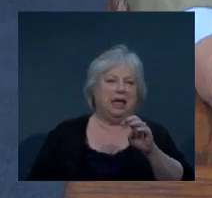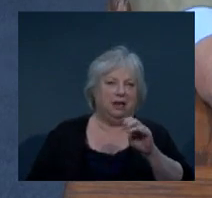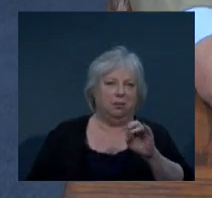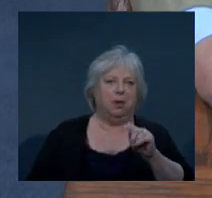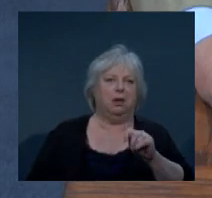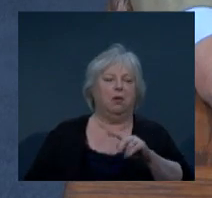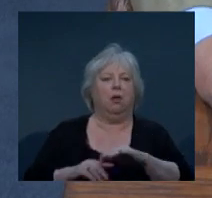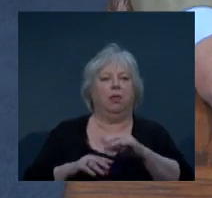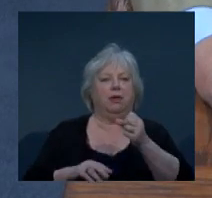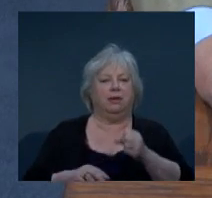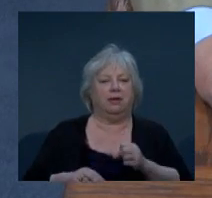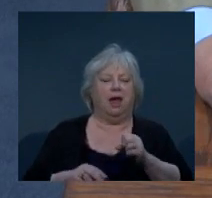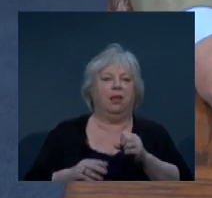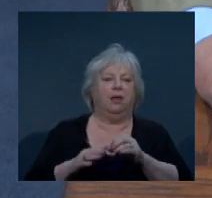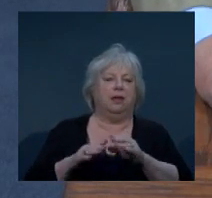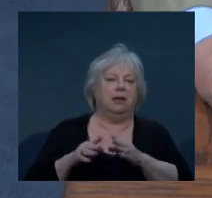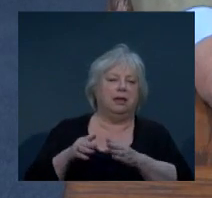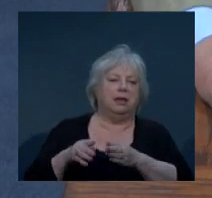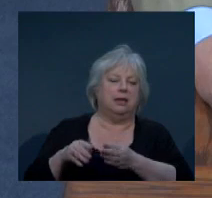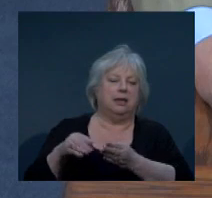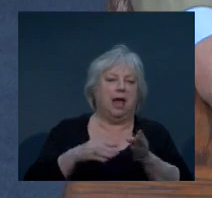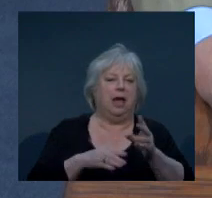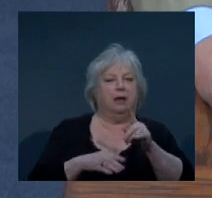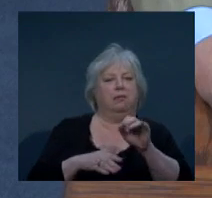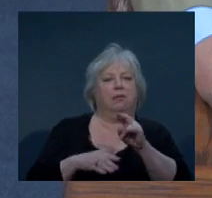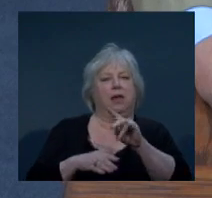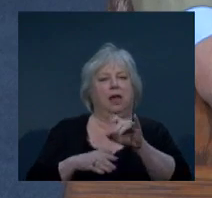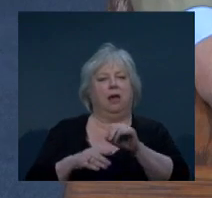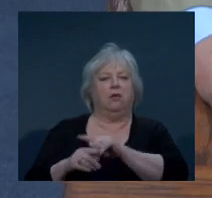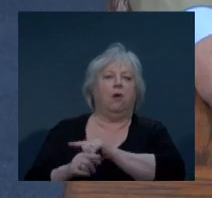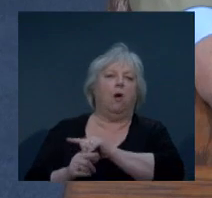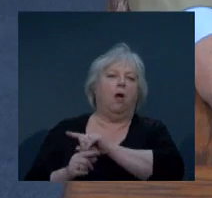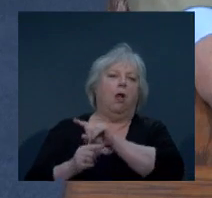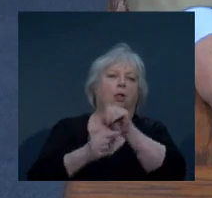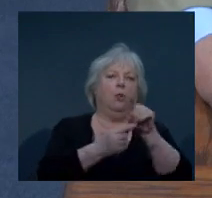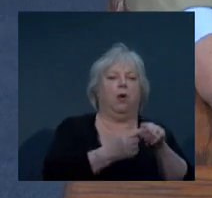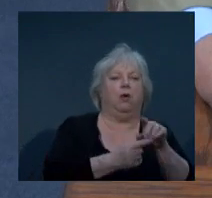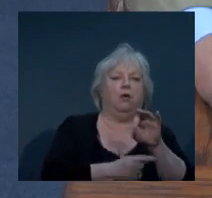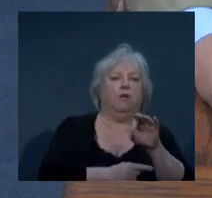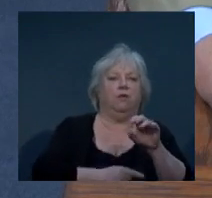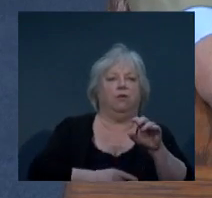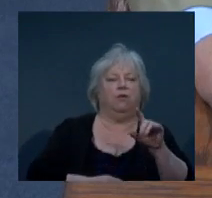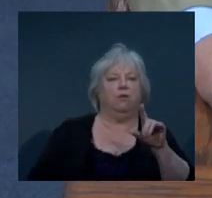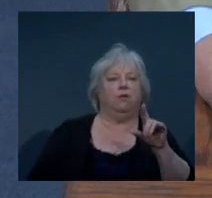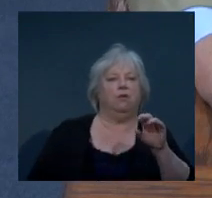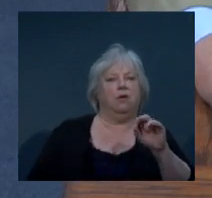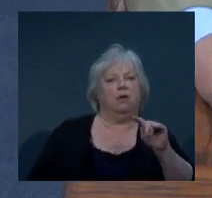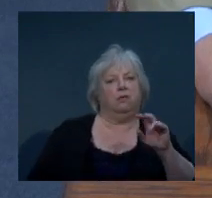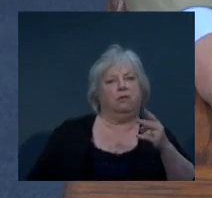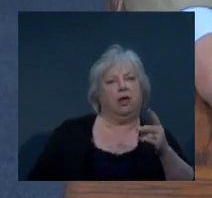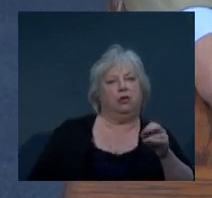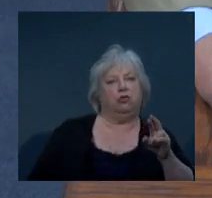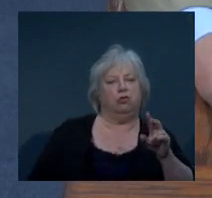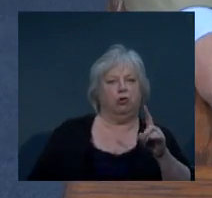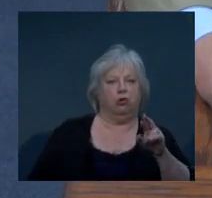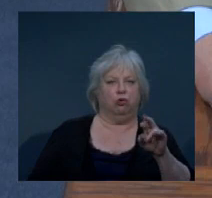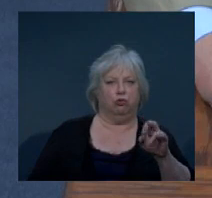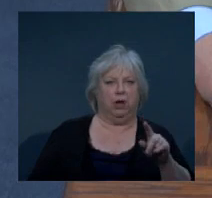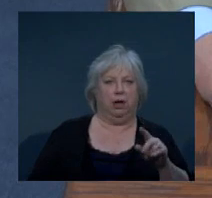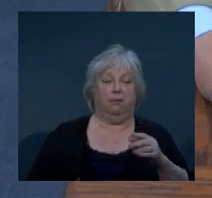side of Canis all the way out to Fletcher Creek. Now, on the north